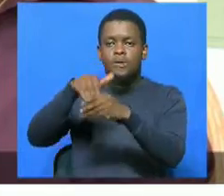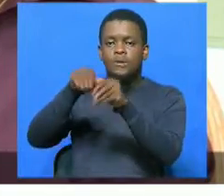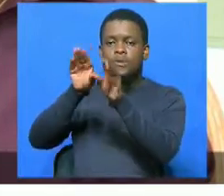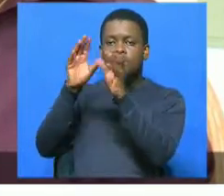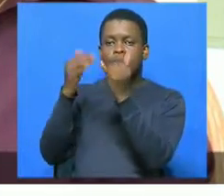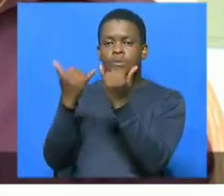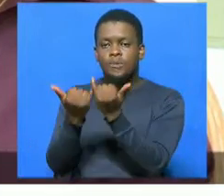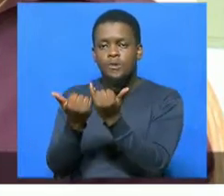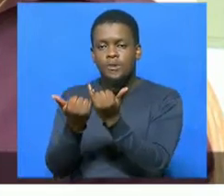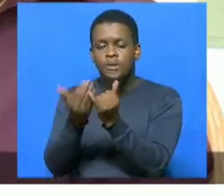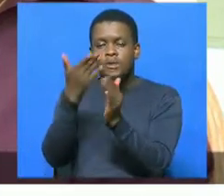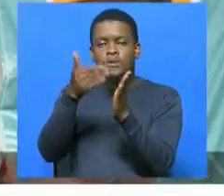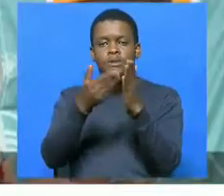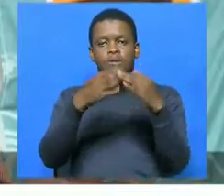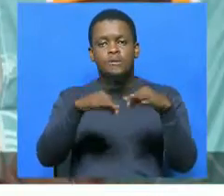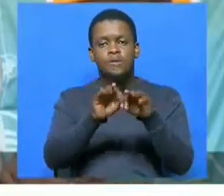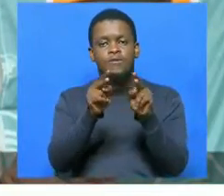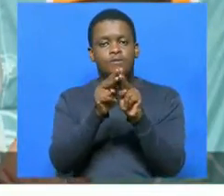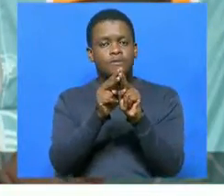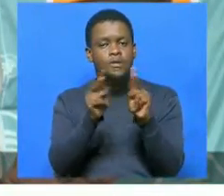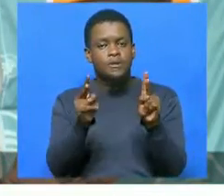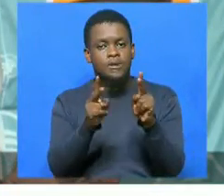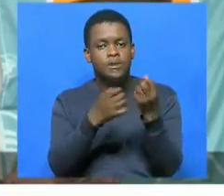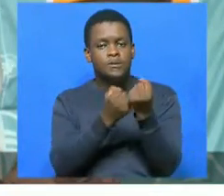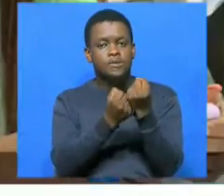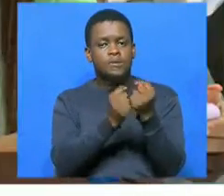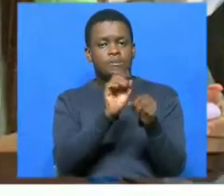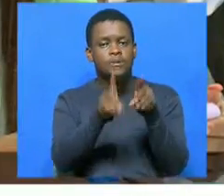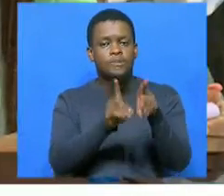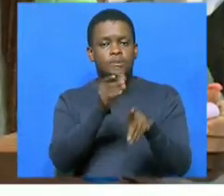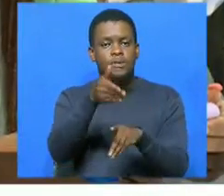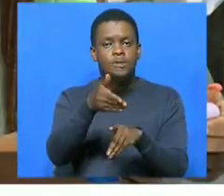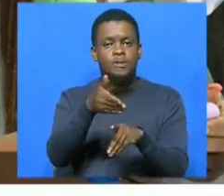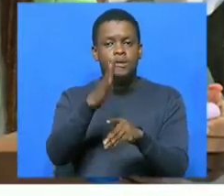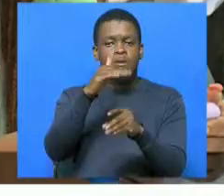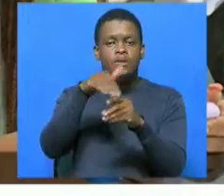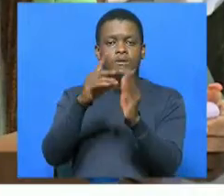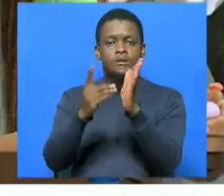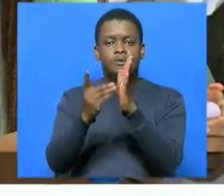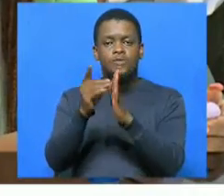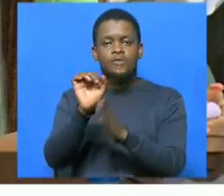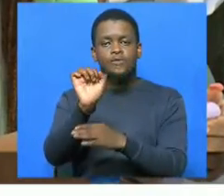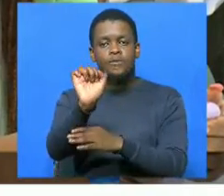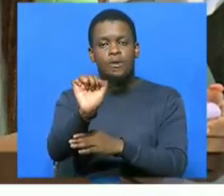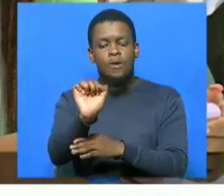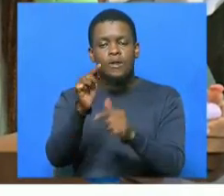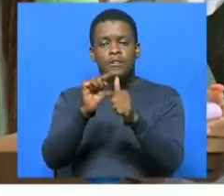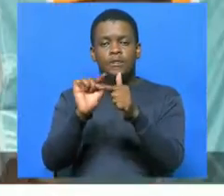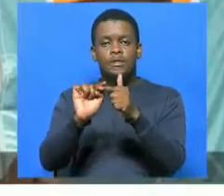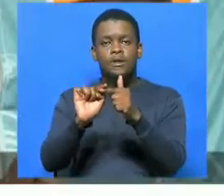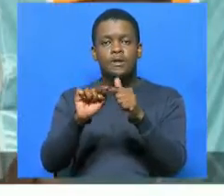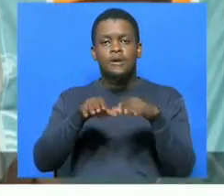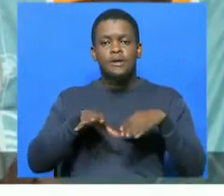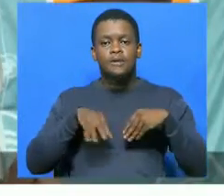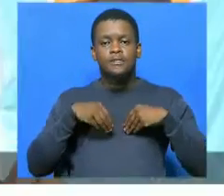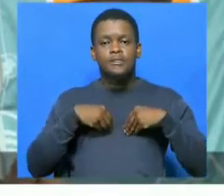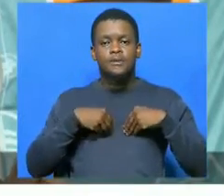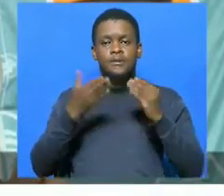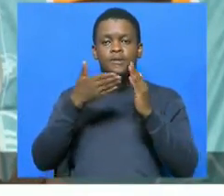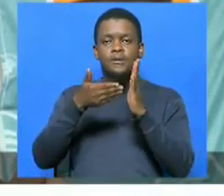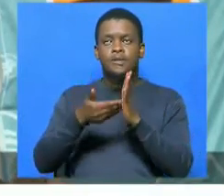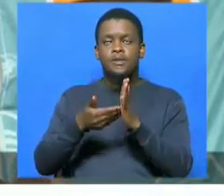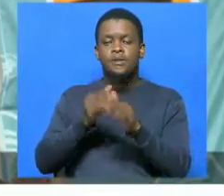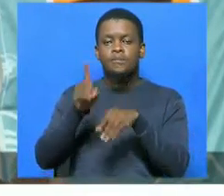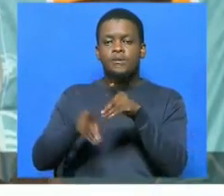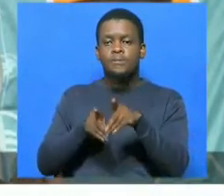This approach places people at the very core of their own development. By adopting and upholding a